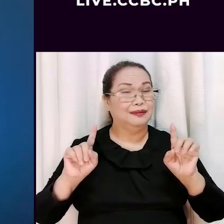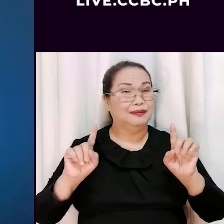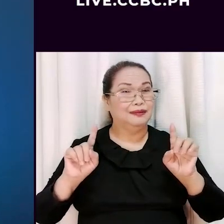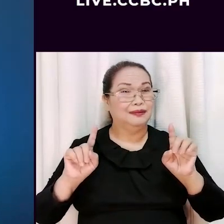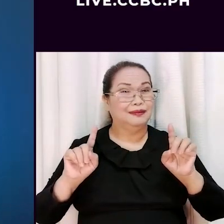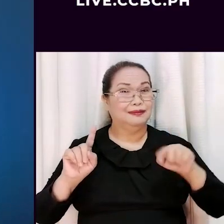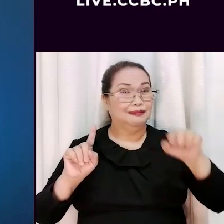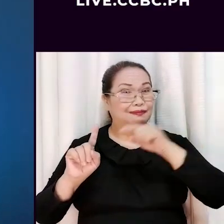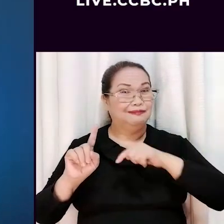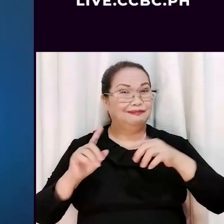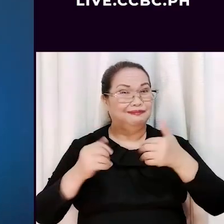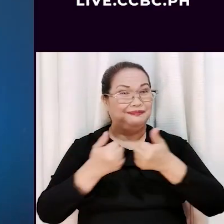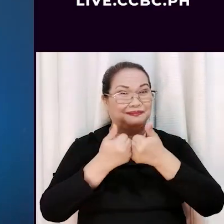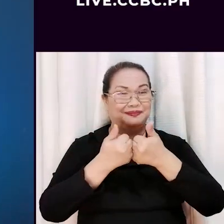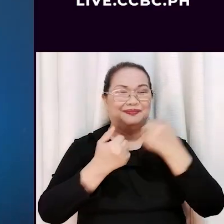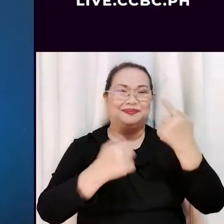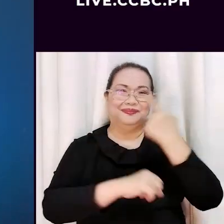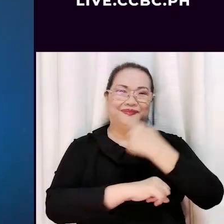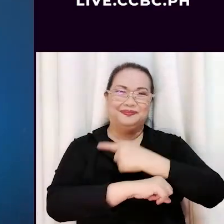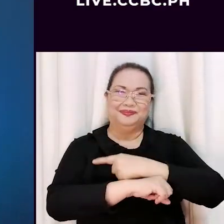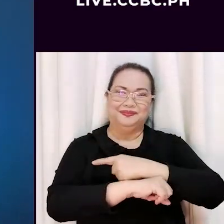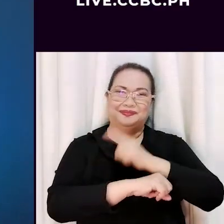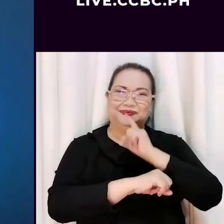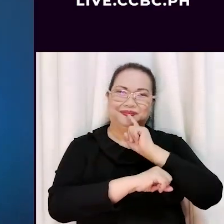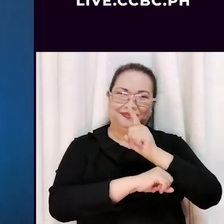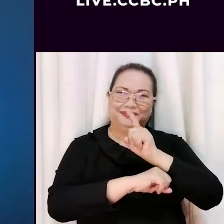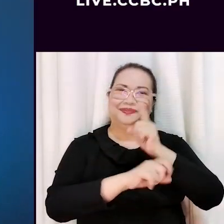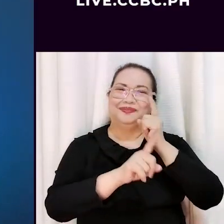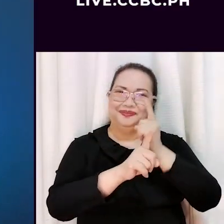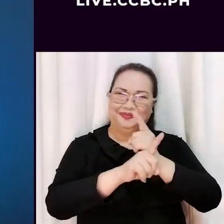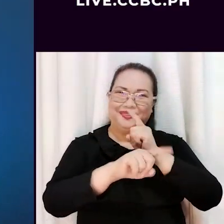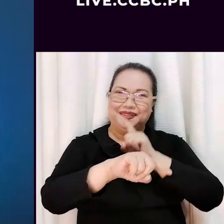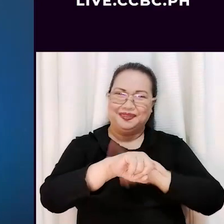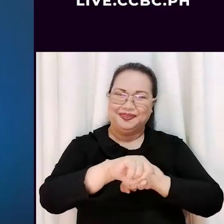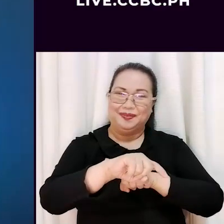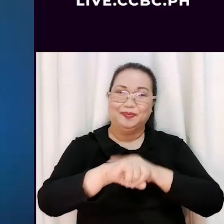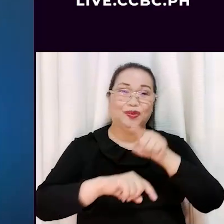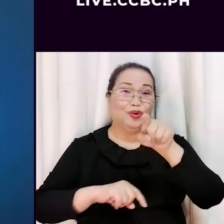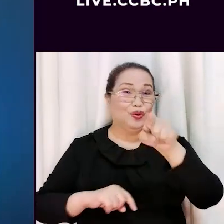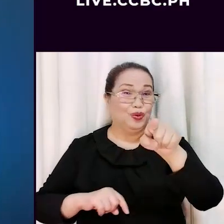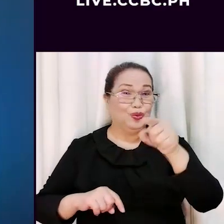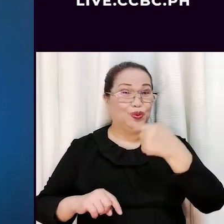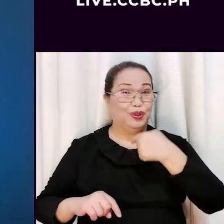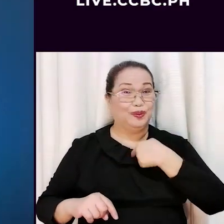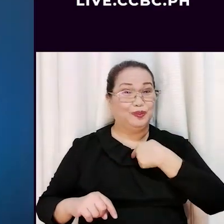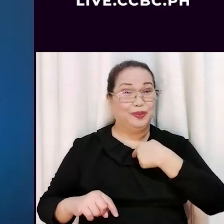our challenge for today is really timing. For you and me,